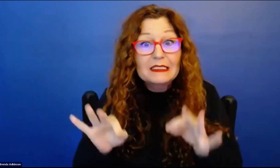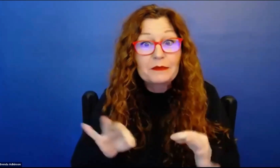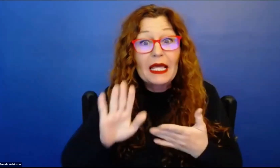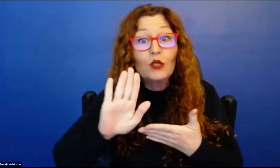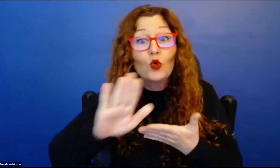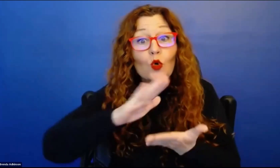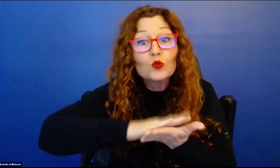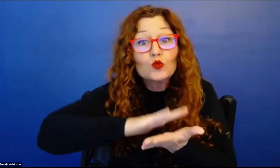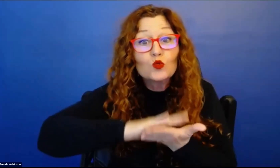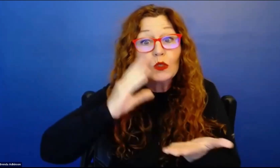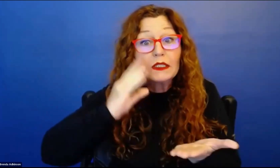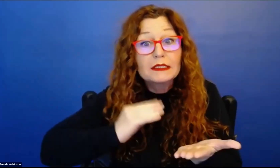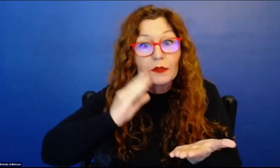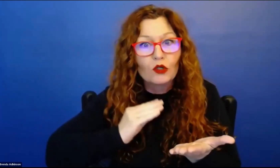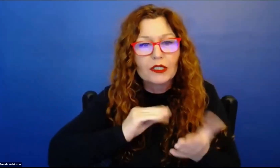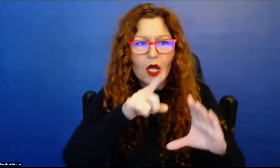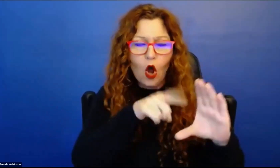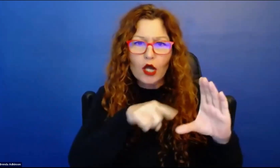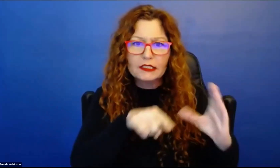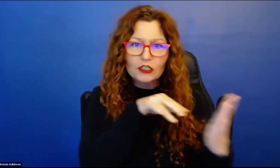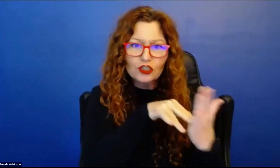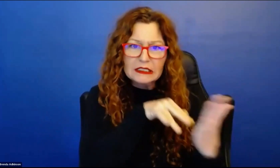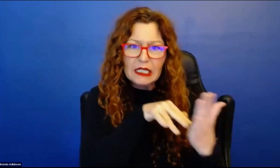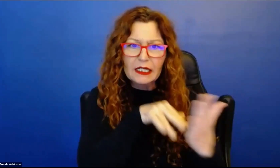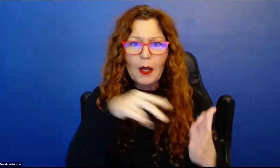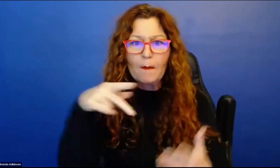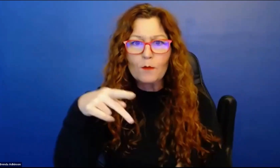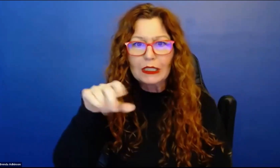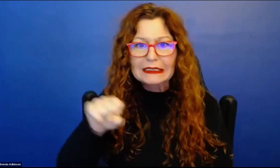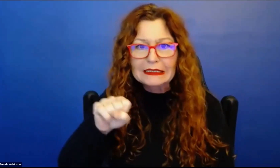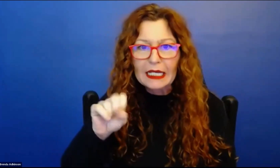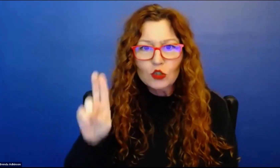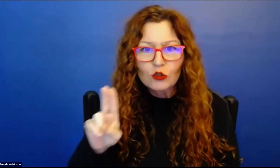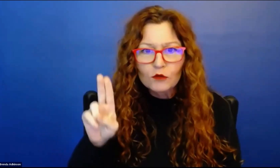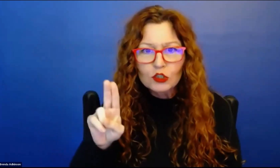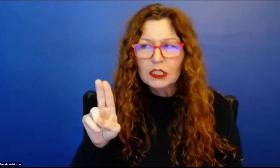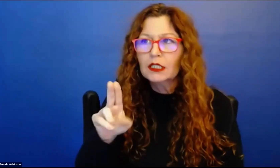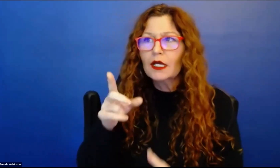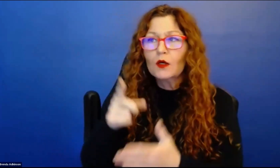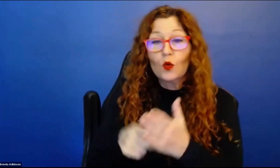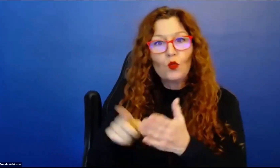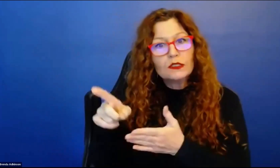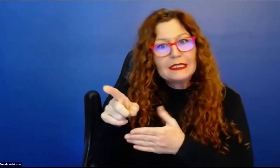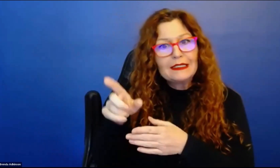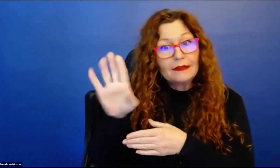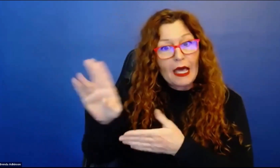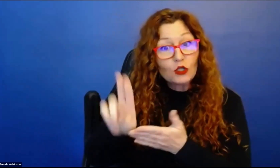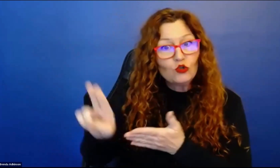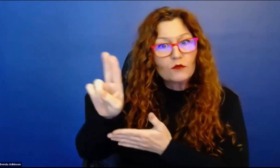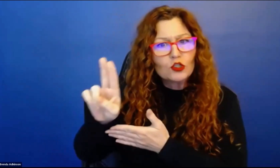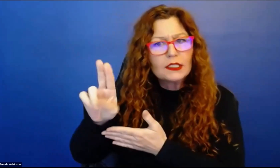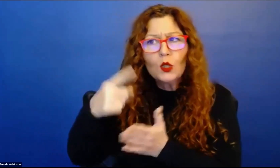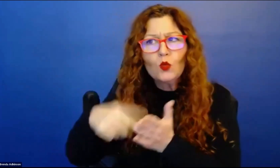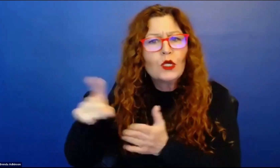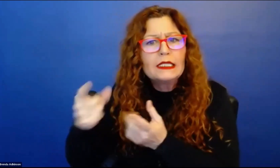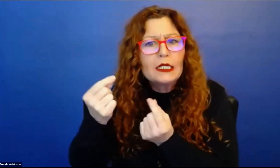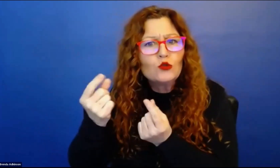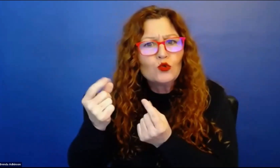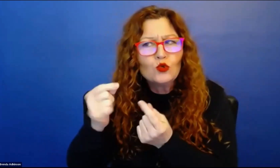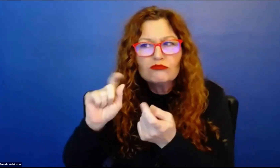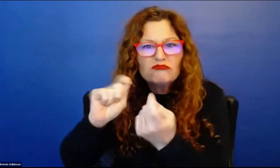was it like to be in architecture school at Portland State, and what did Portland State do for both of you to be able to